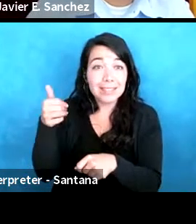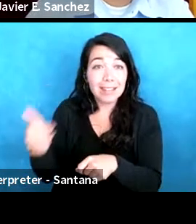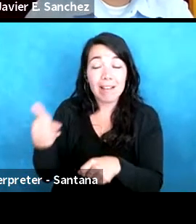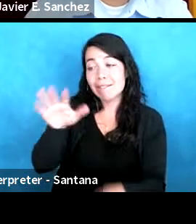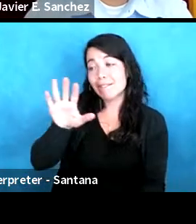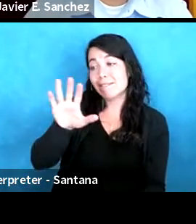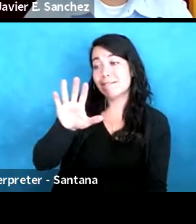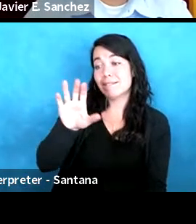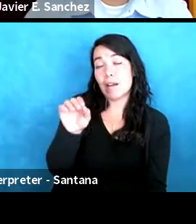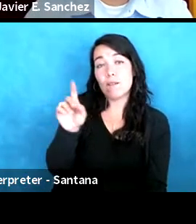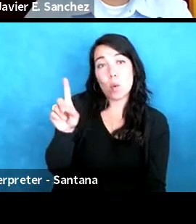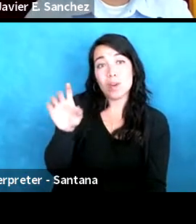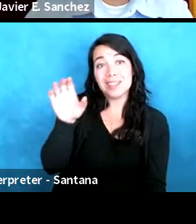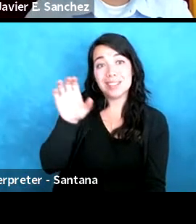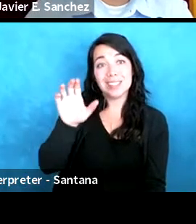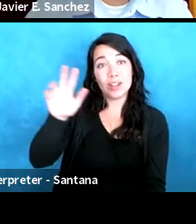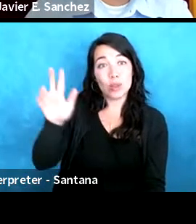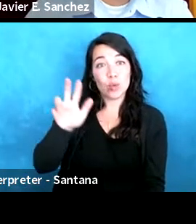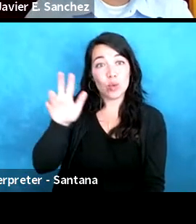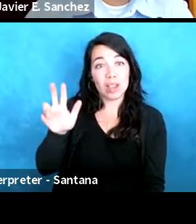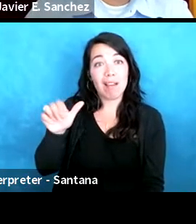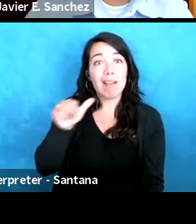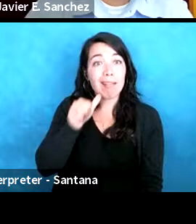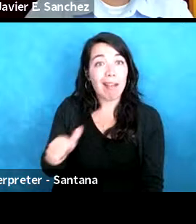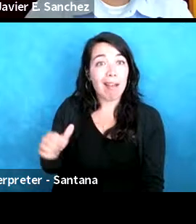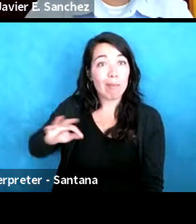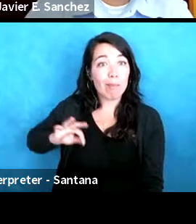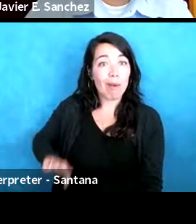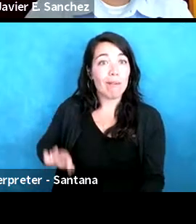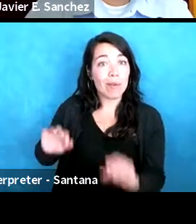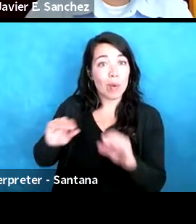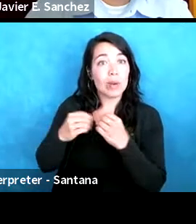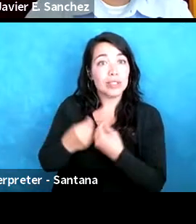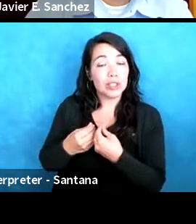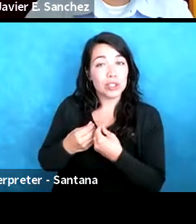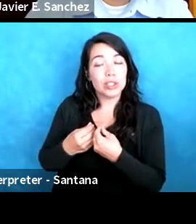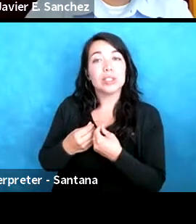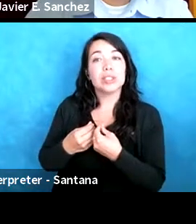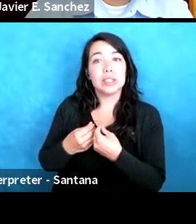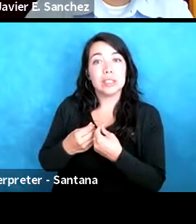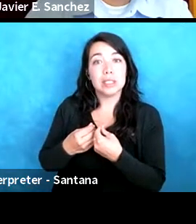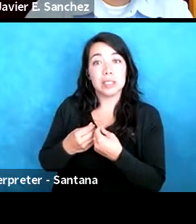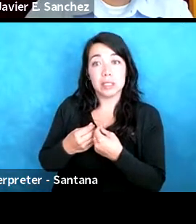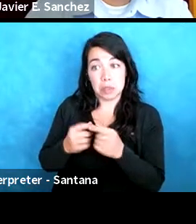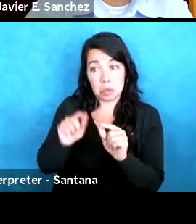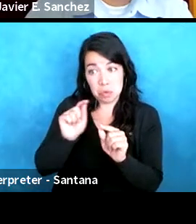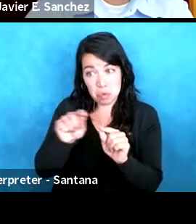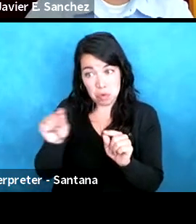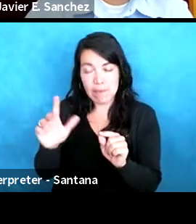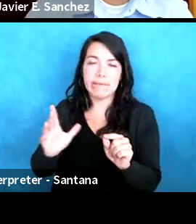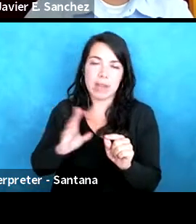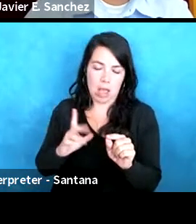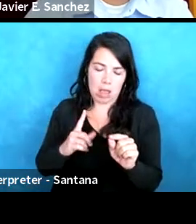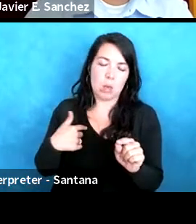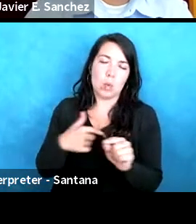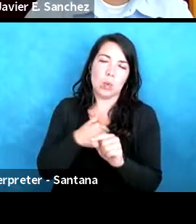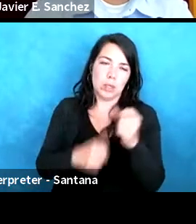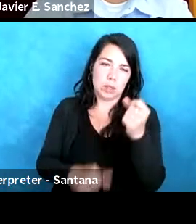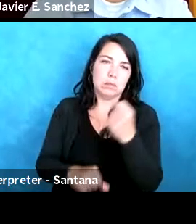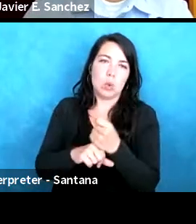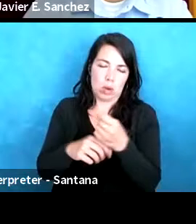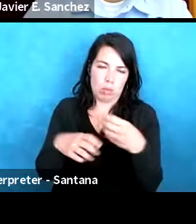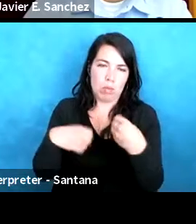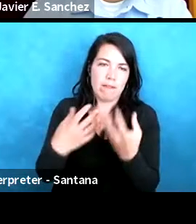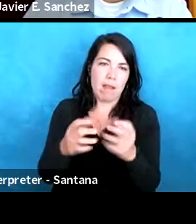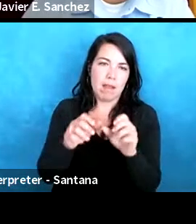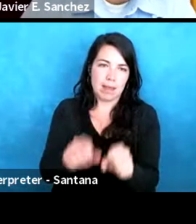nonprofit organizations, those we will assist with community service.